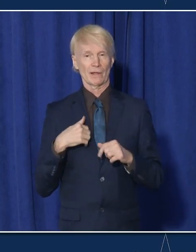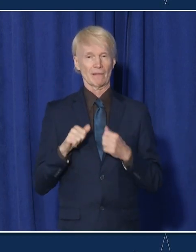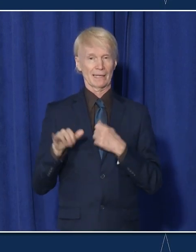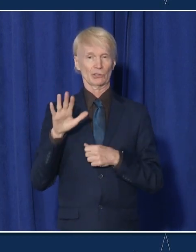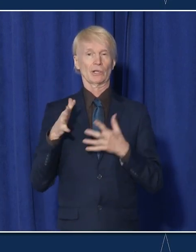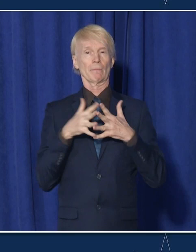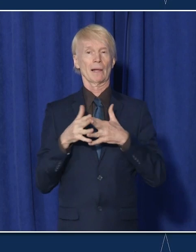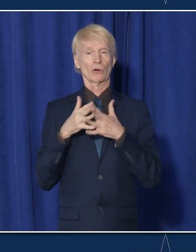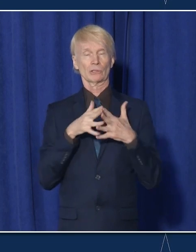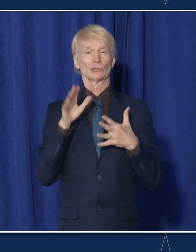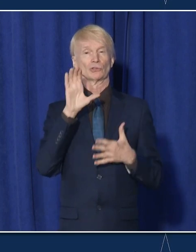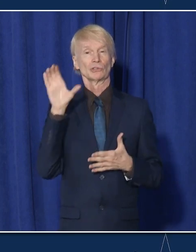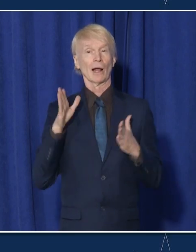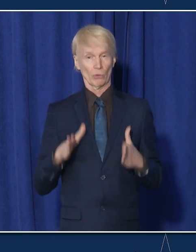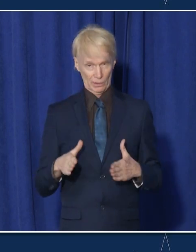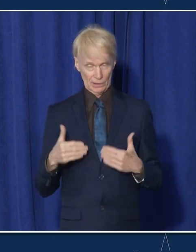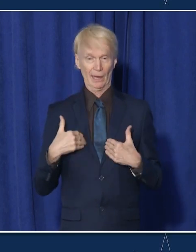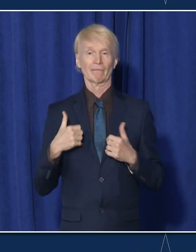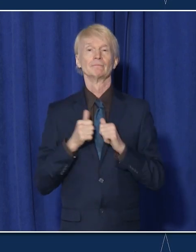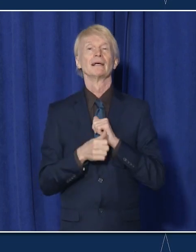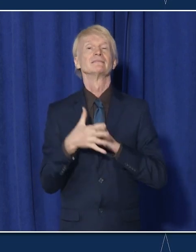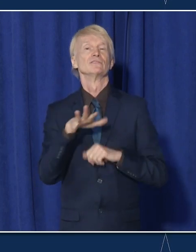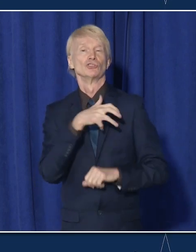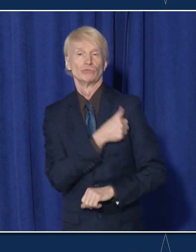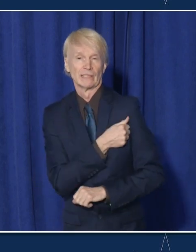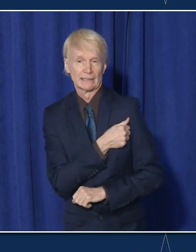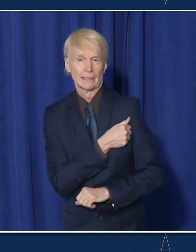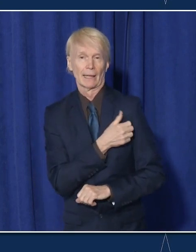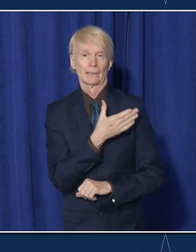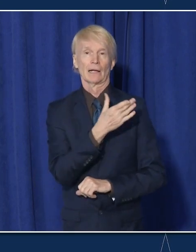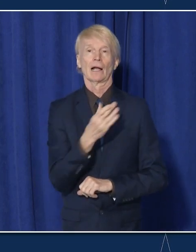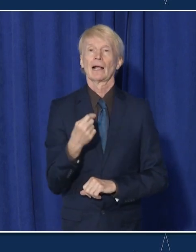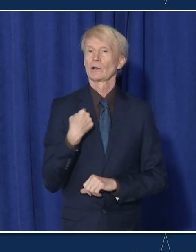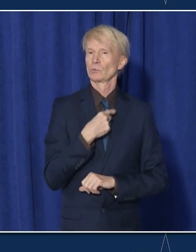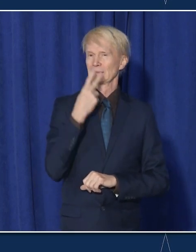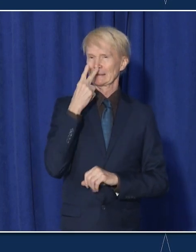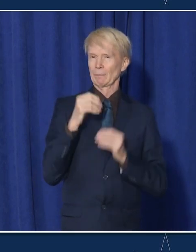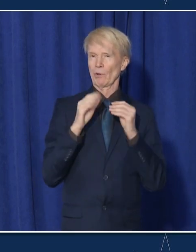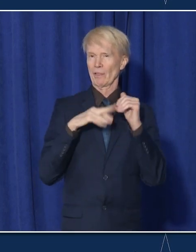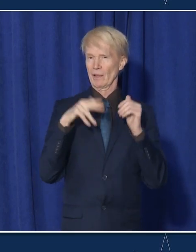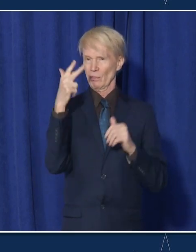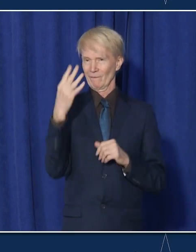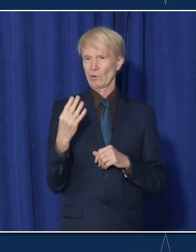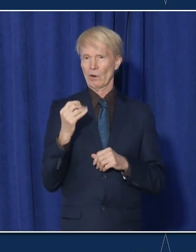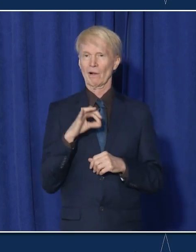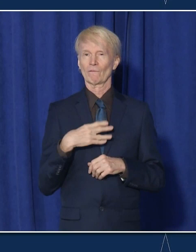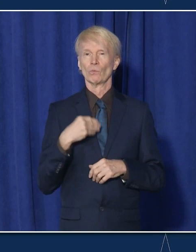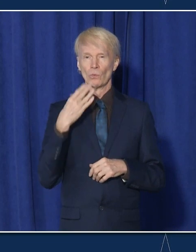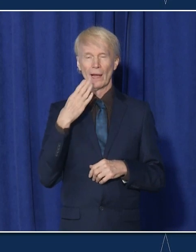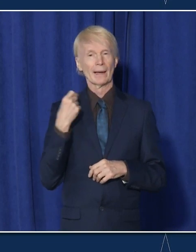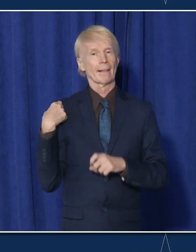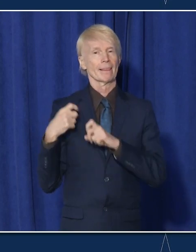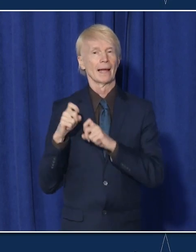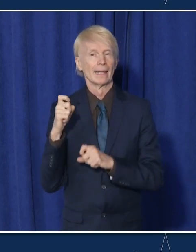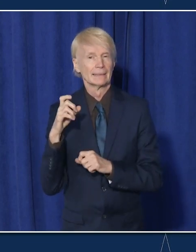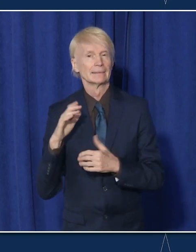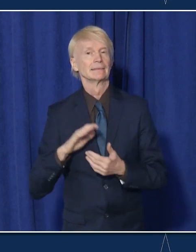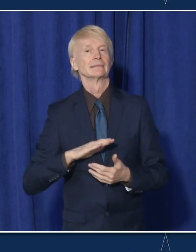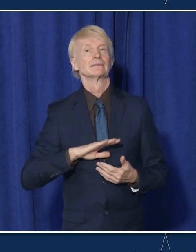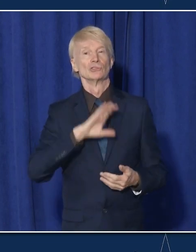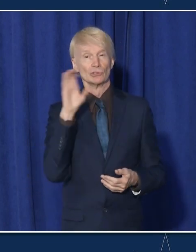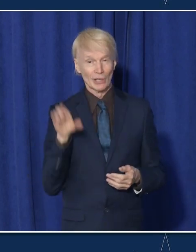American Chicagoans are vaccinated. We see more than 3/4 of both white and Latinx Chicagoans have